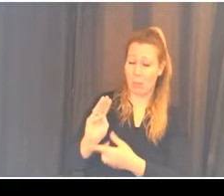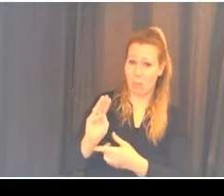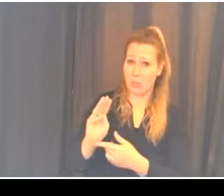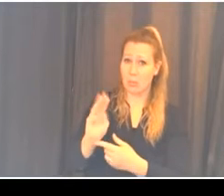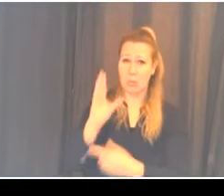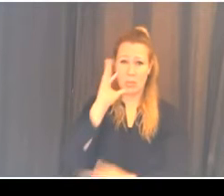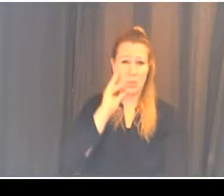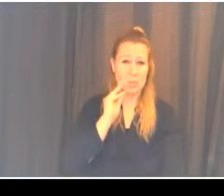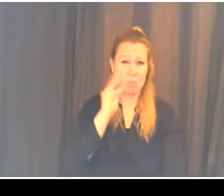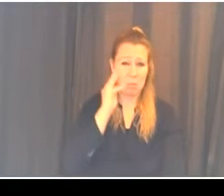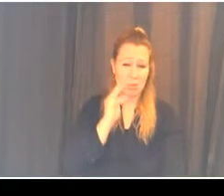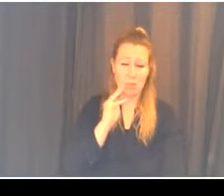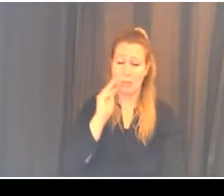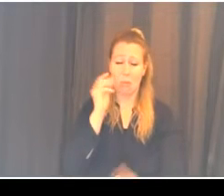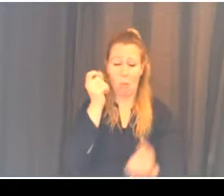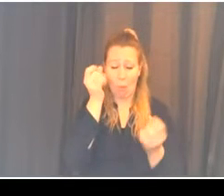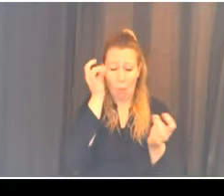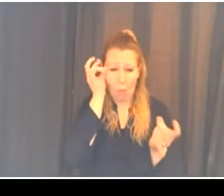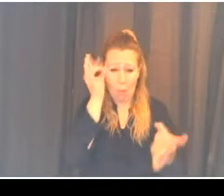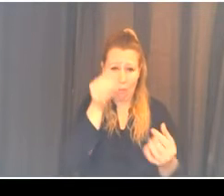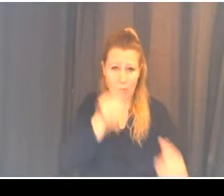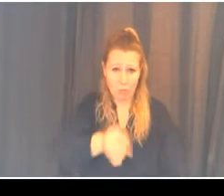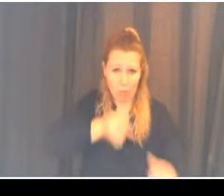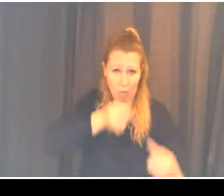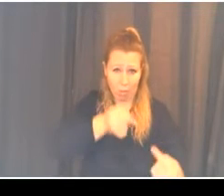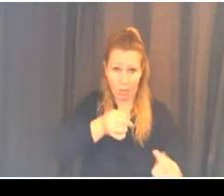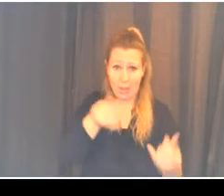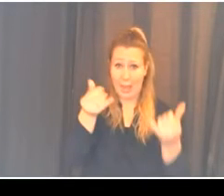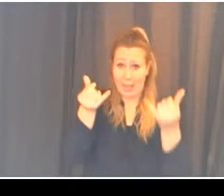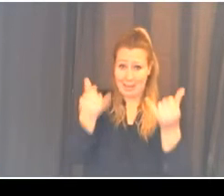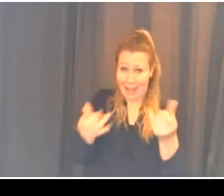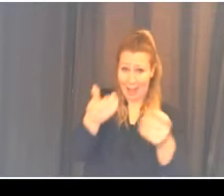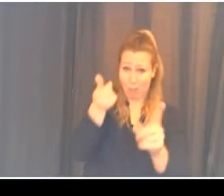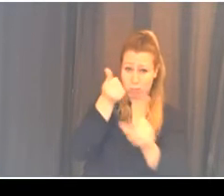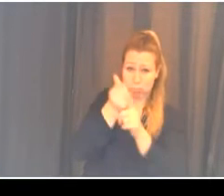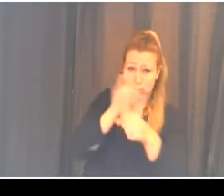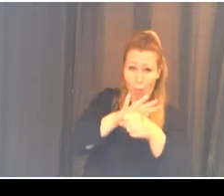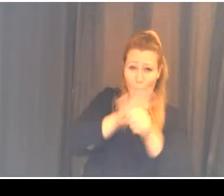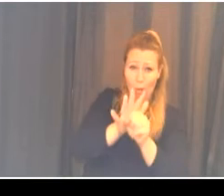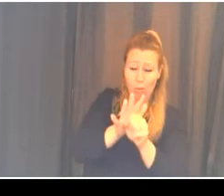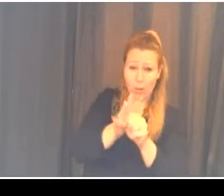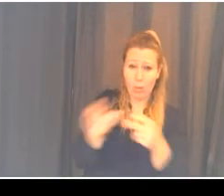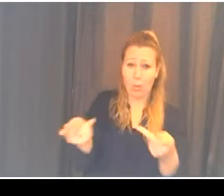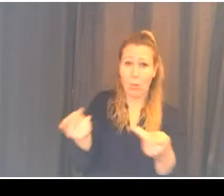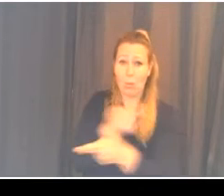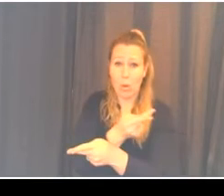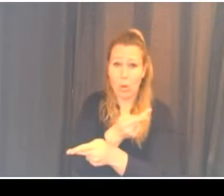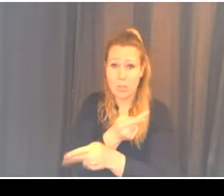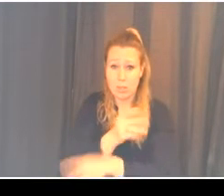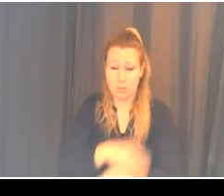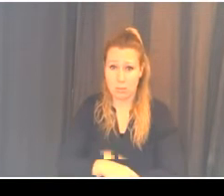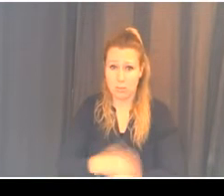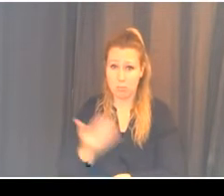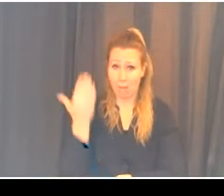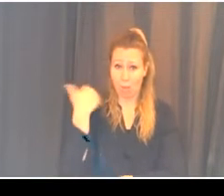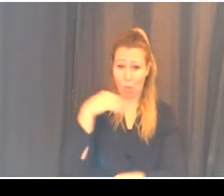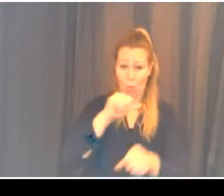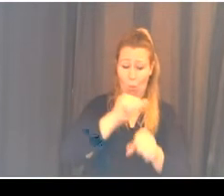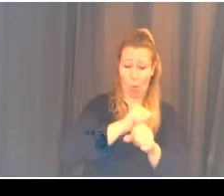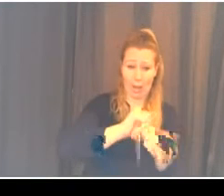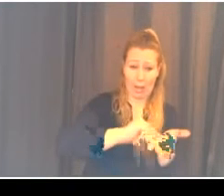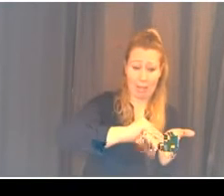past month lower hotline numbers may actually be a troubling evidence that victims have fewer safe moments to place